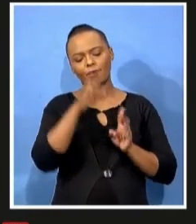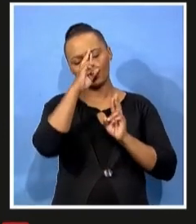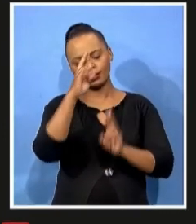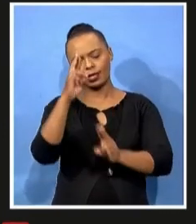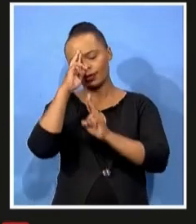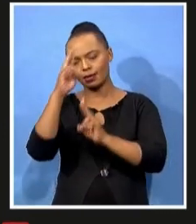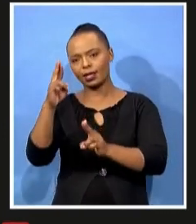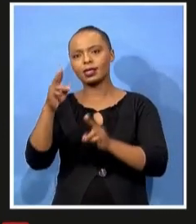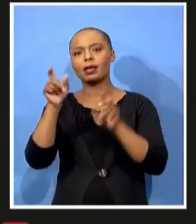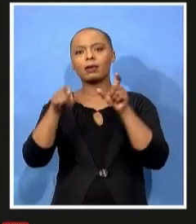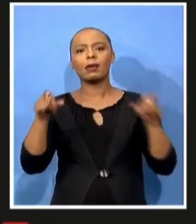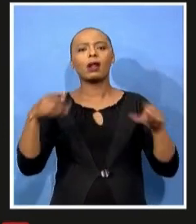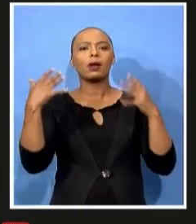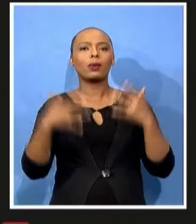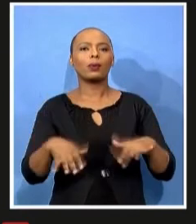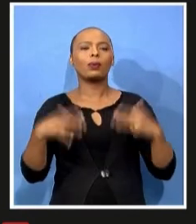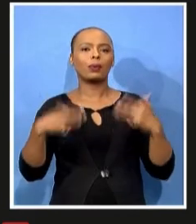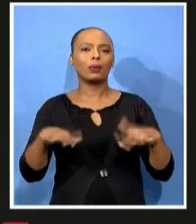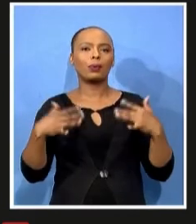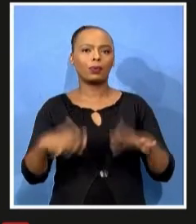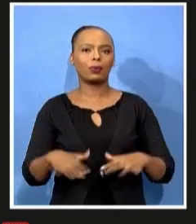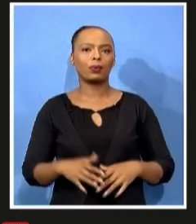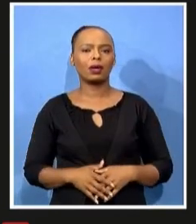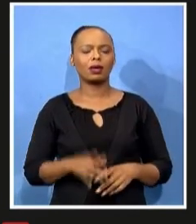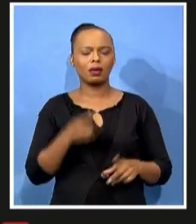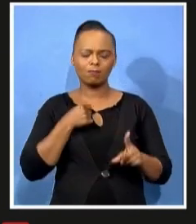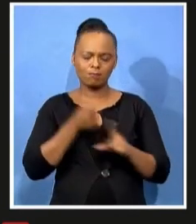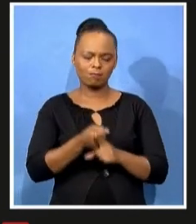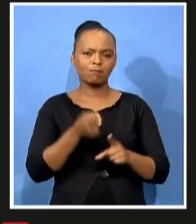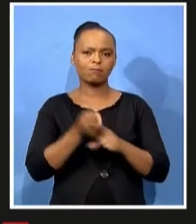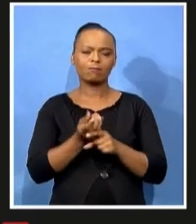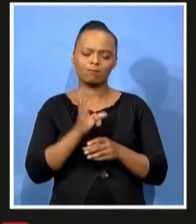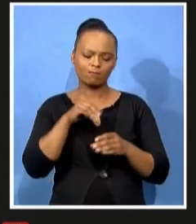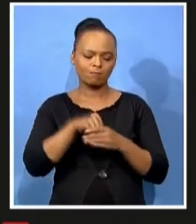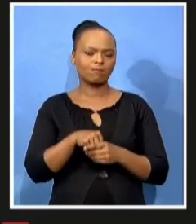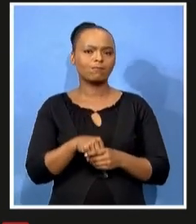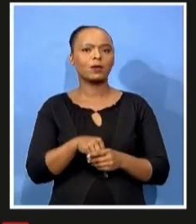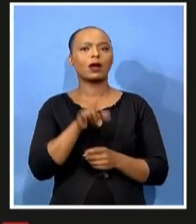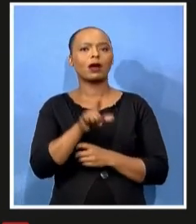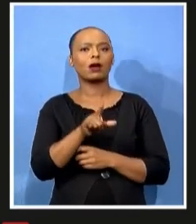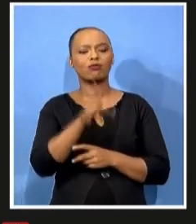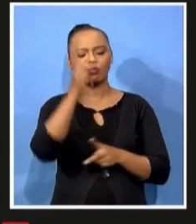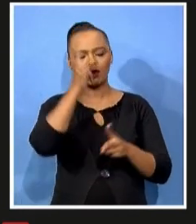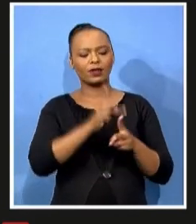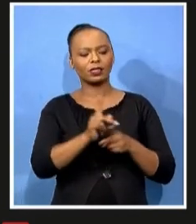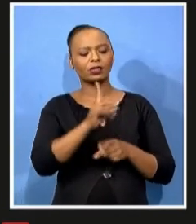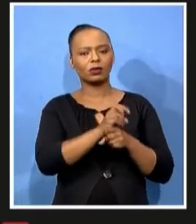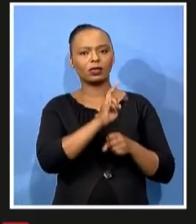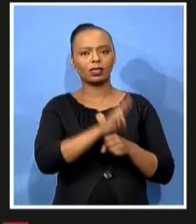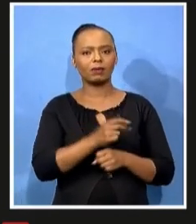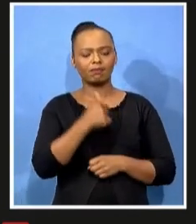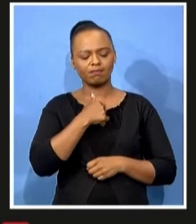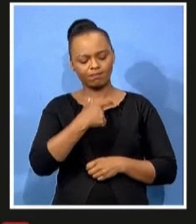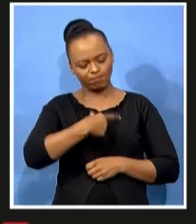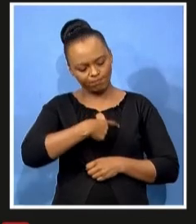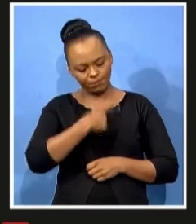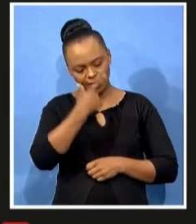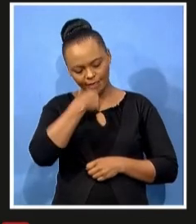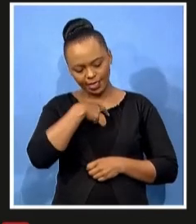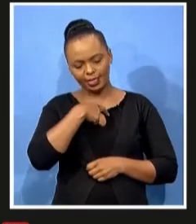profession. So we were quite saddened to learn of her passing, and therefore wish to convey condolences to the family,